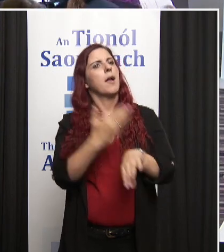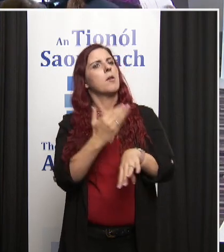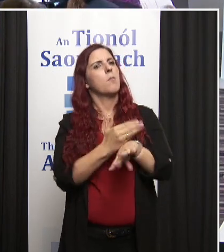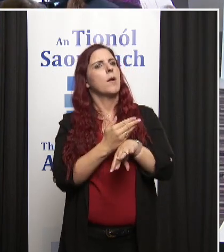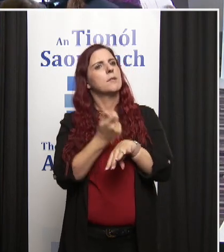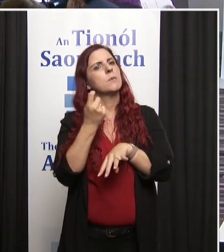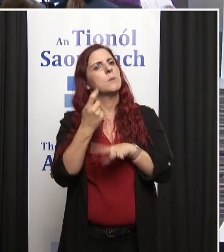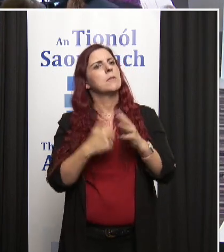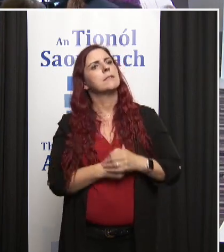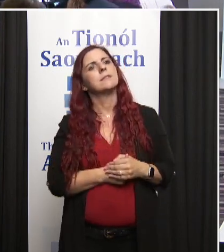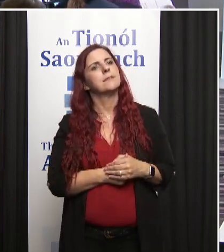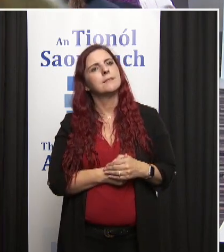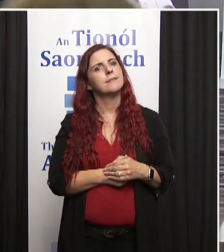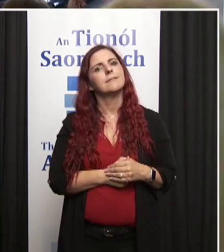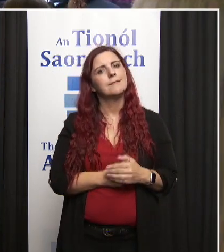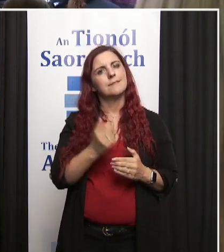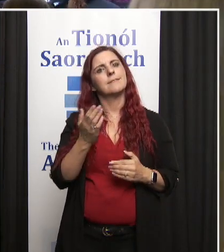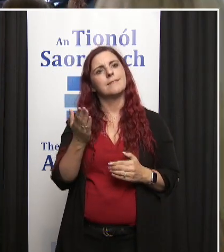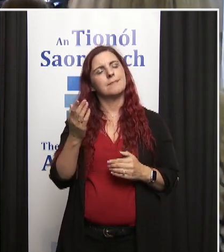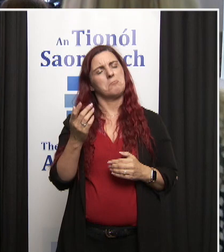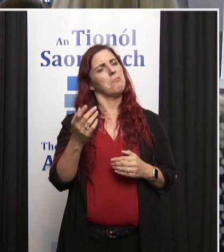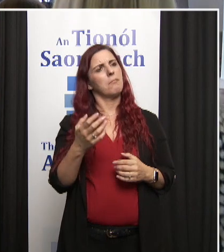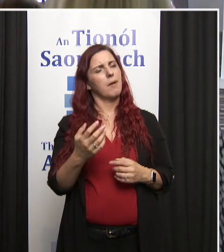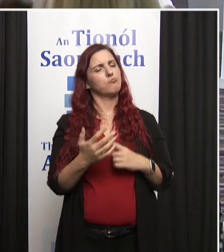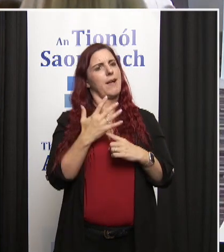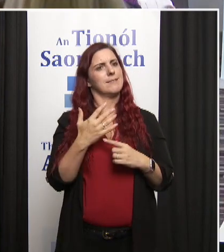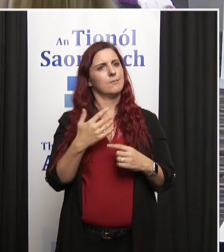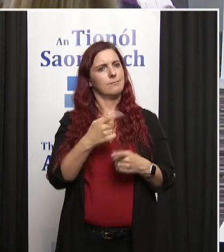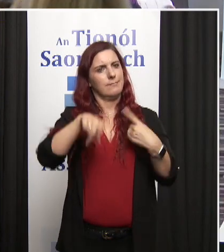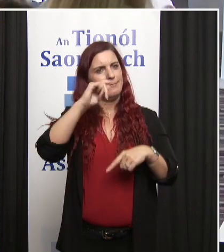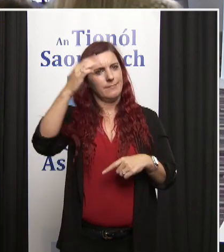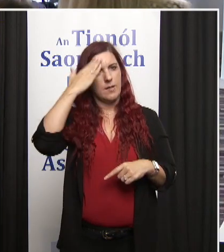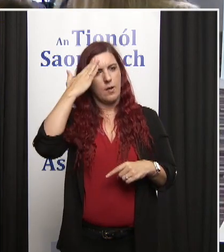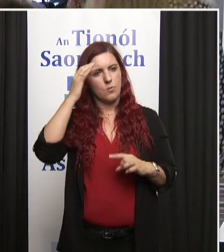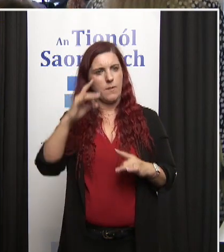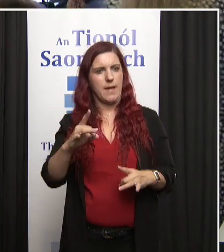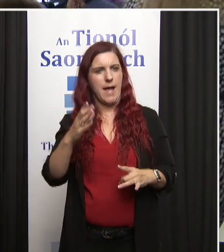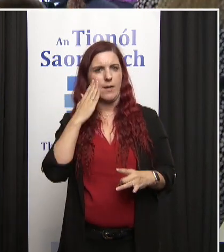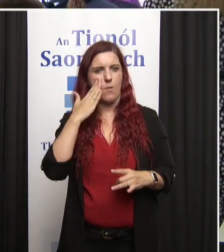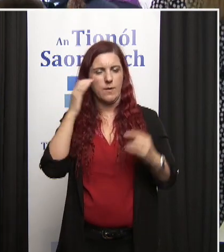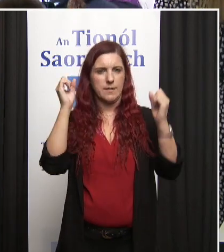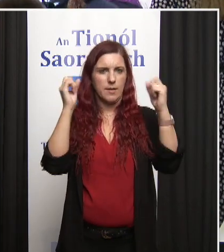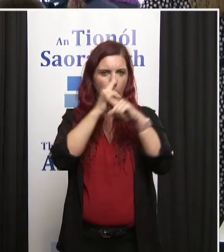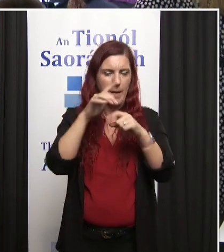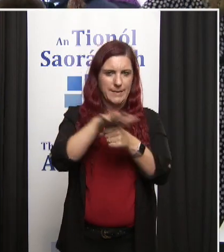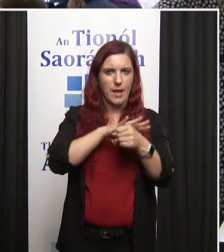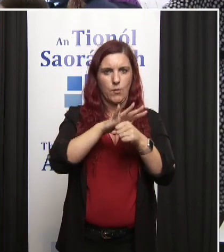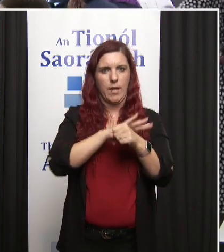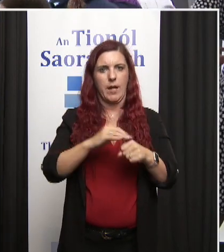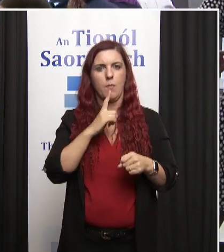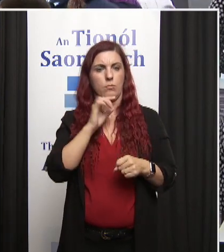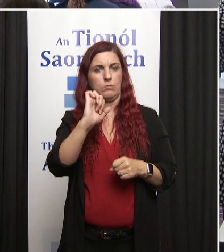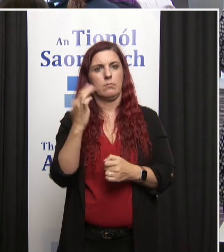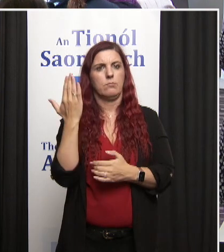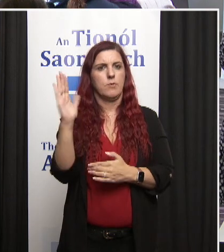time for the last meeting. Very impressed with everyone's knowledge there. I know it's a very complex area, but those